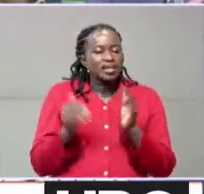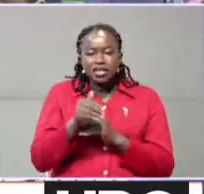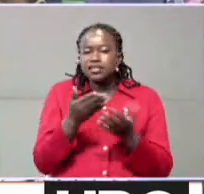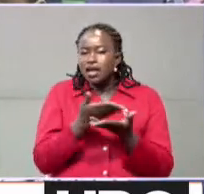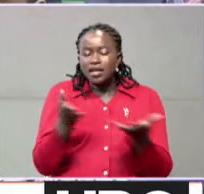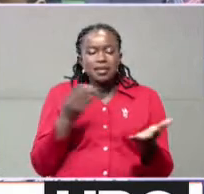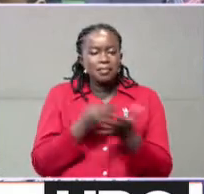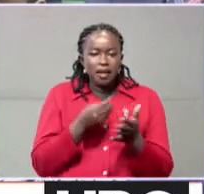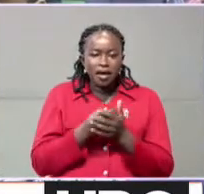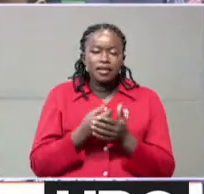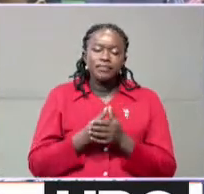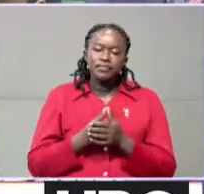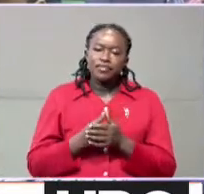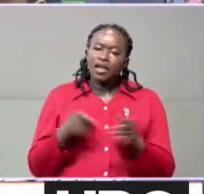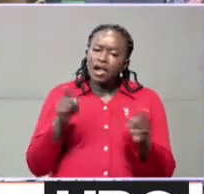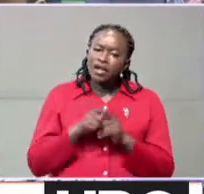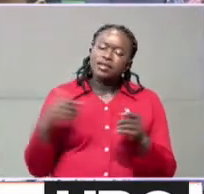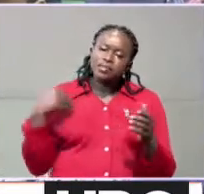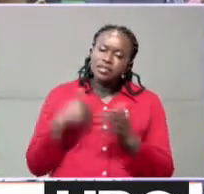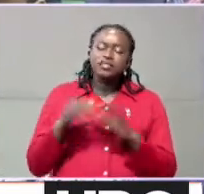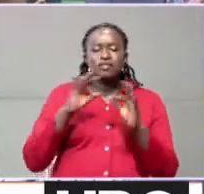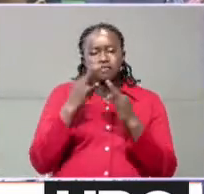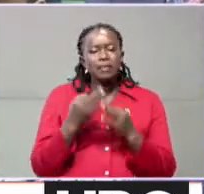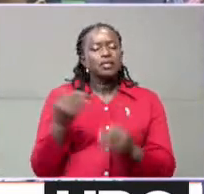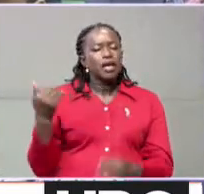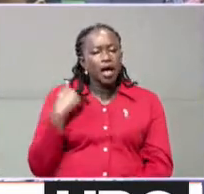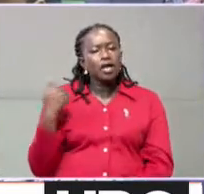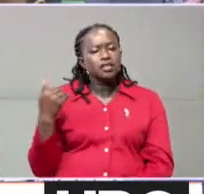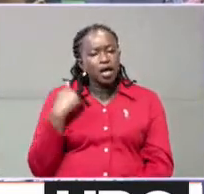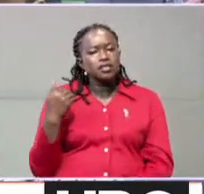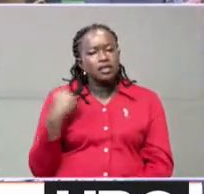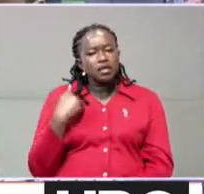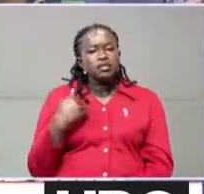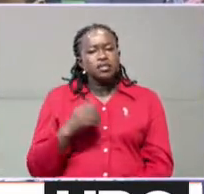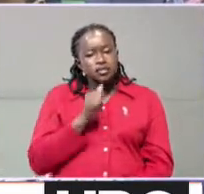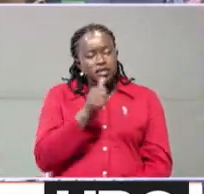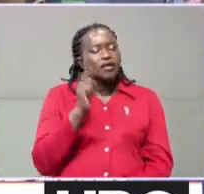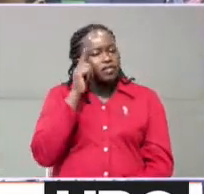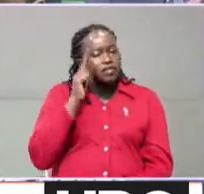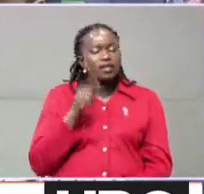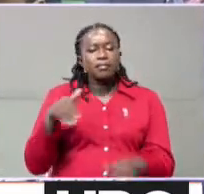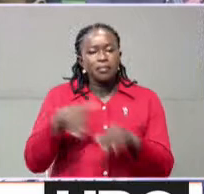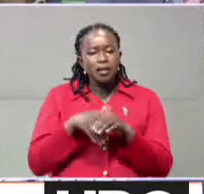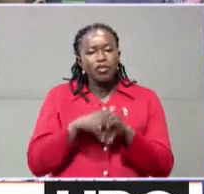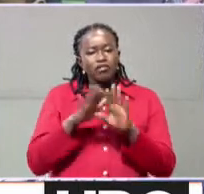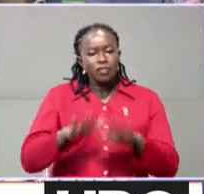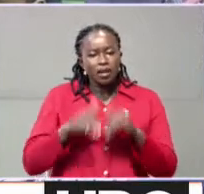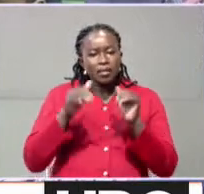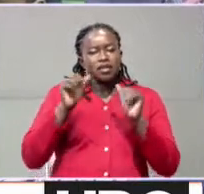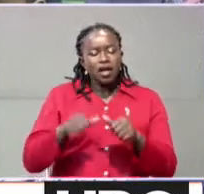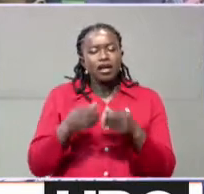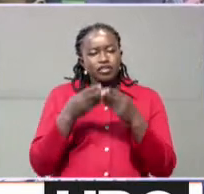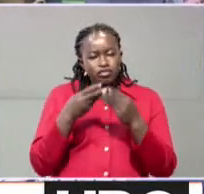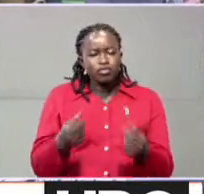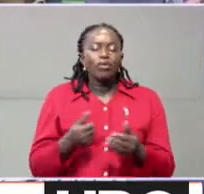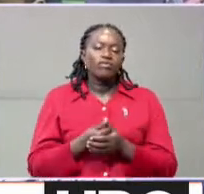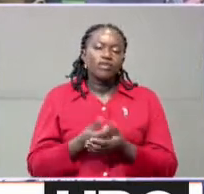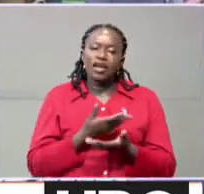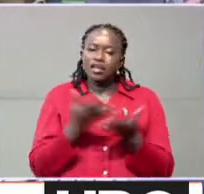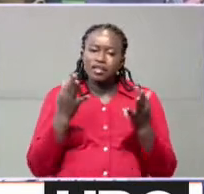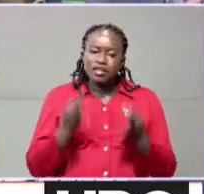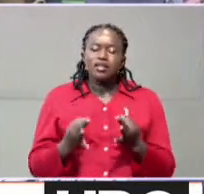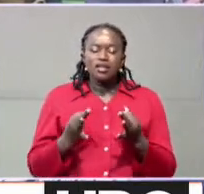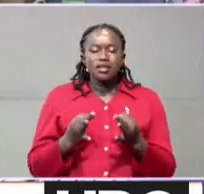they have been on my neck remember for them they think that a member of parliament can solve everything including a capital punishment